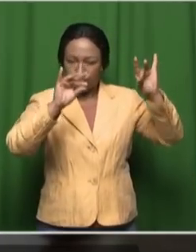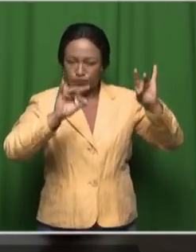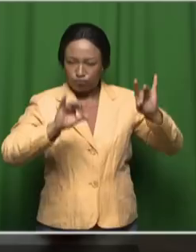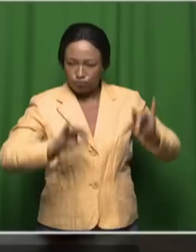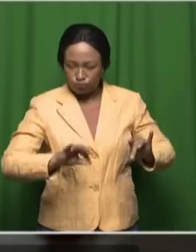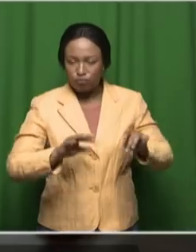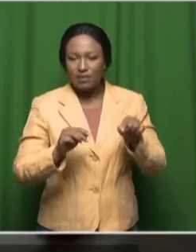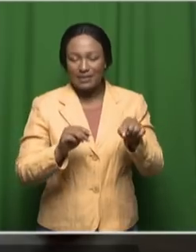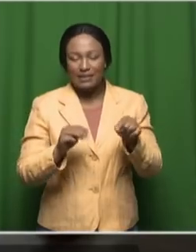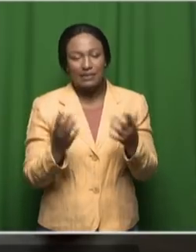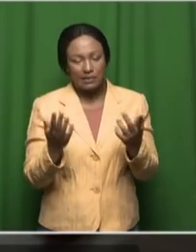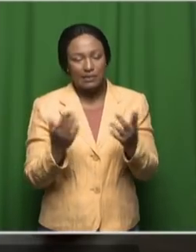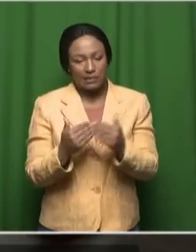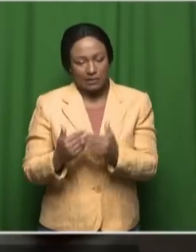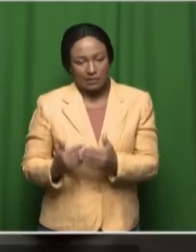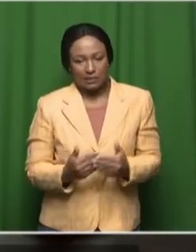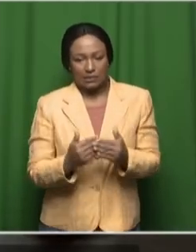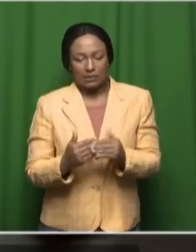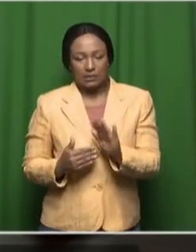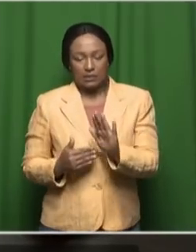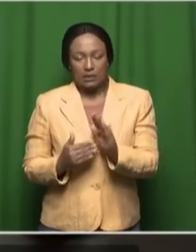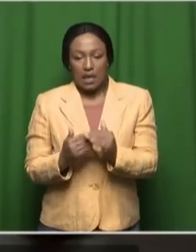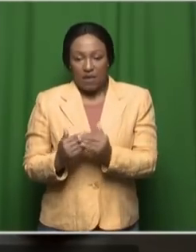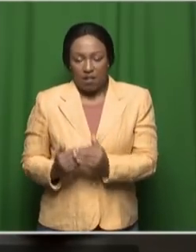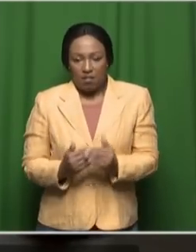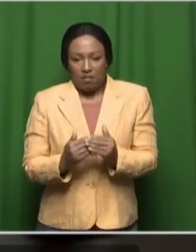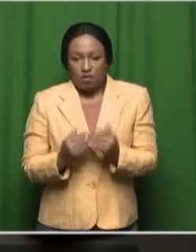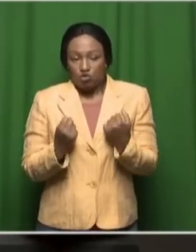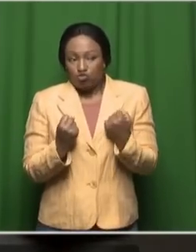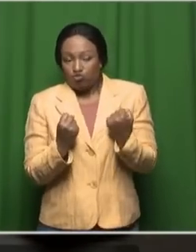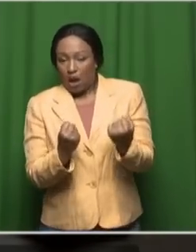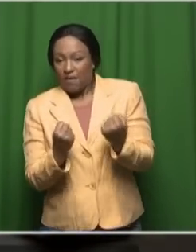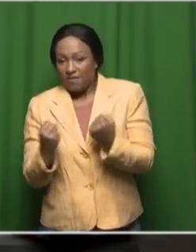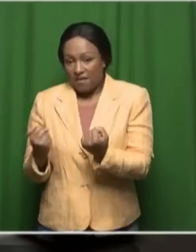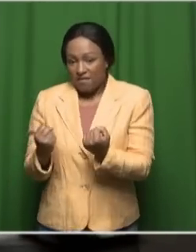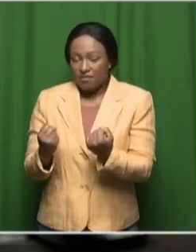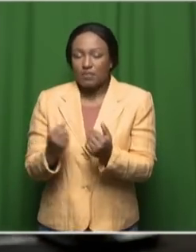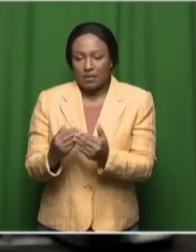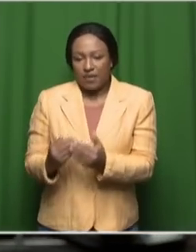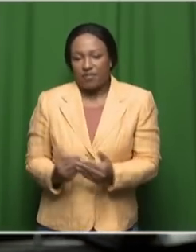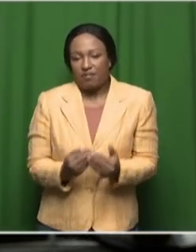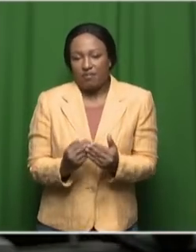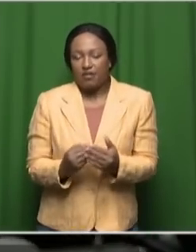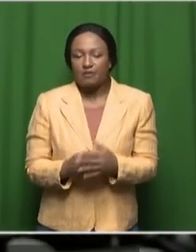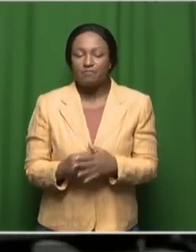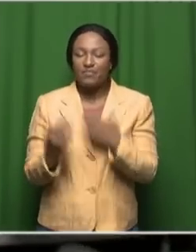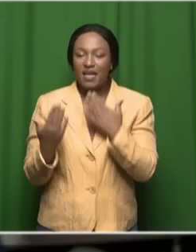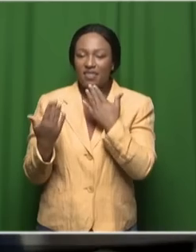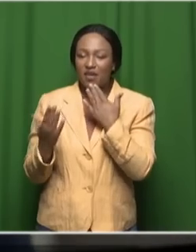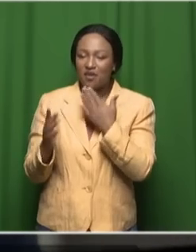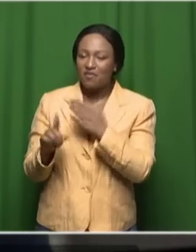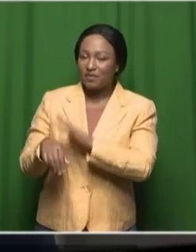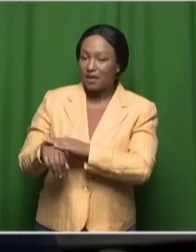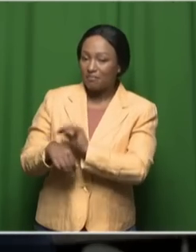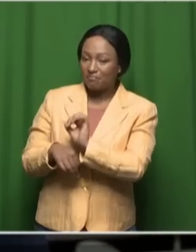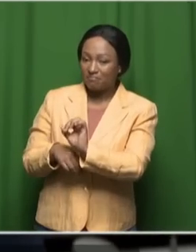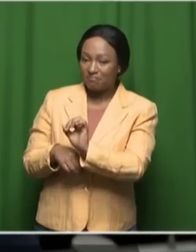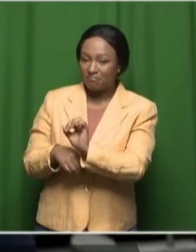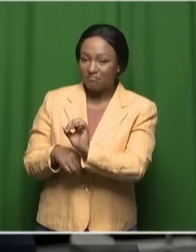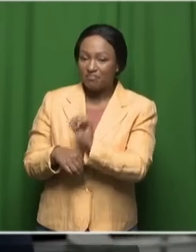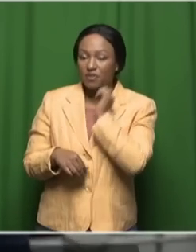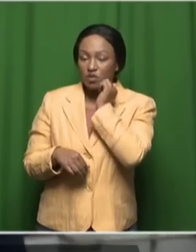that. So really just be careful how you drive. Mandy, thank you very much for your time this morning. Of course, yes? Yeah,